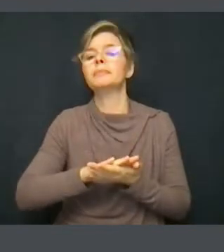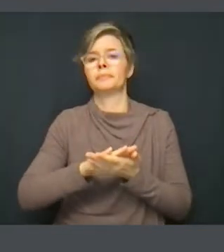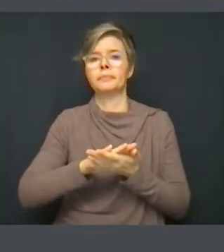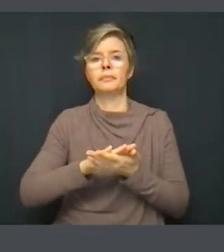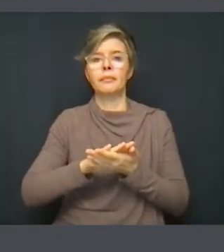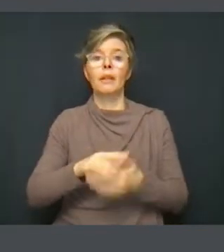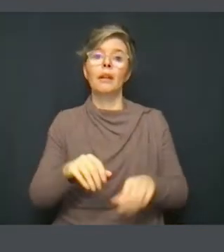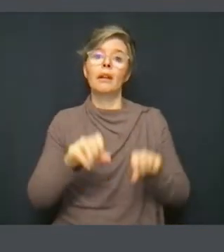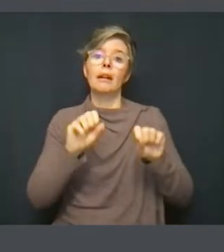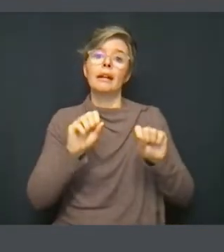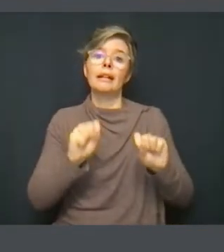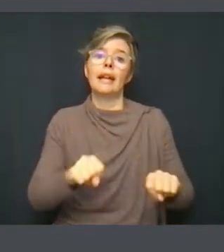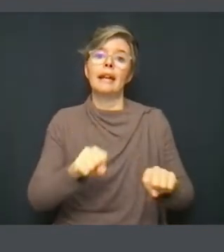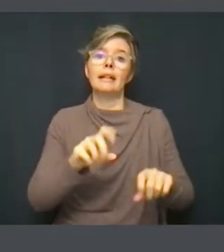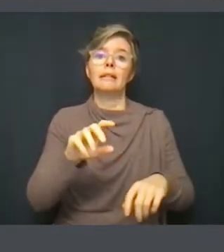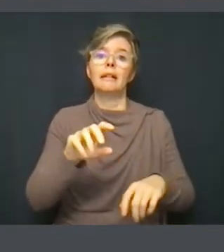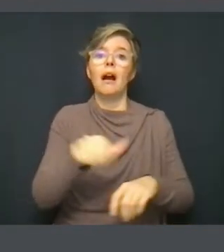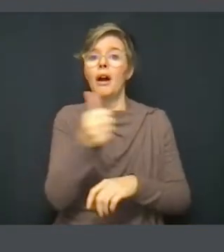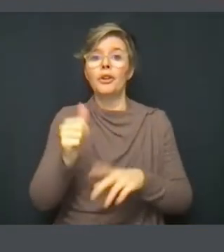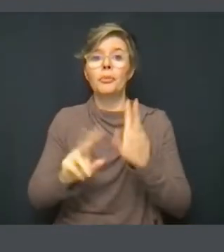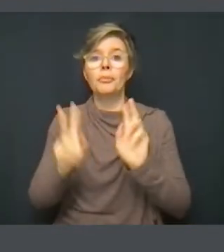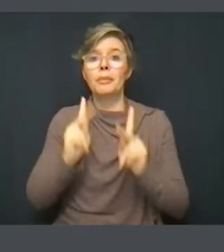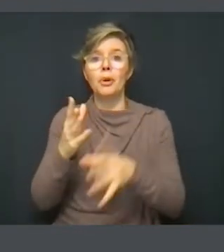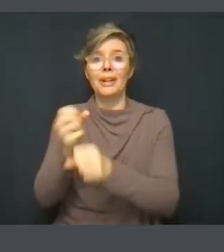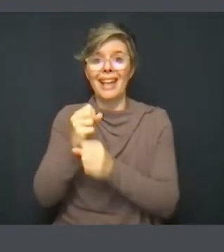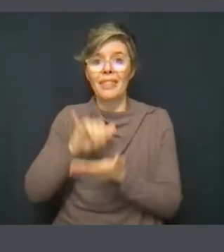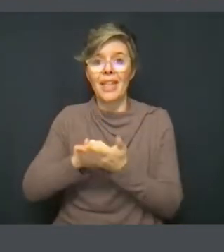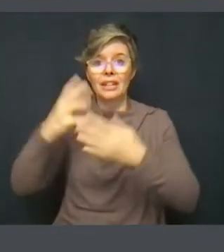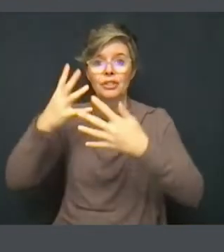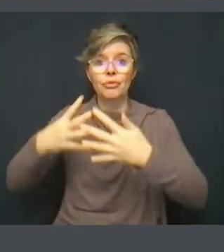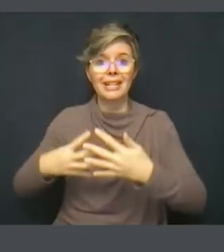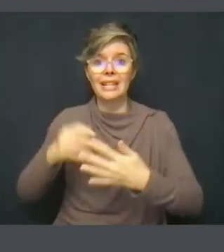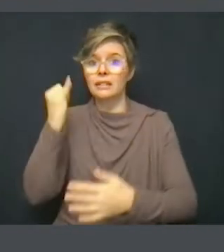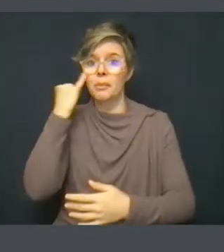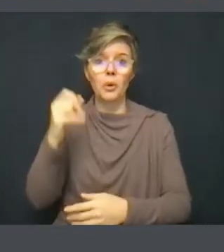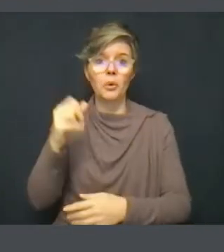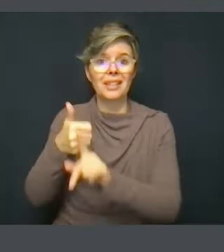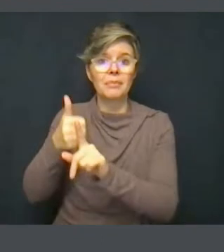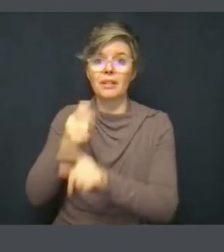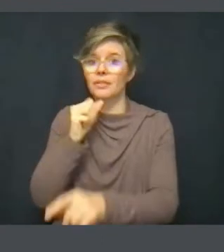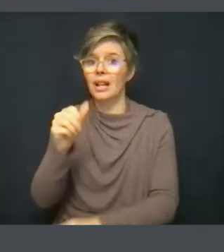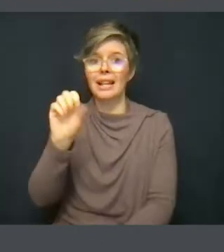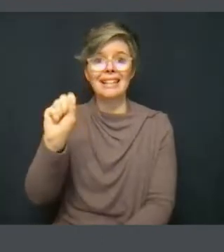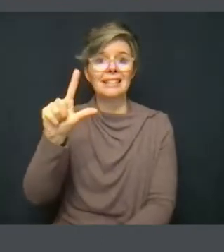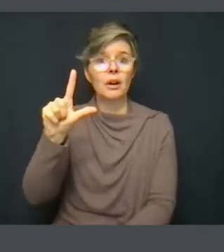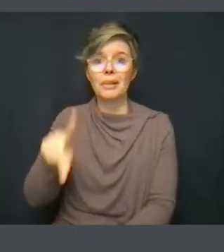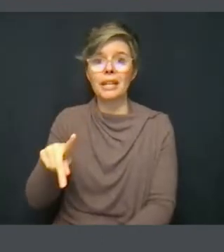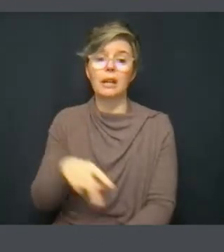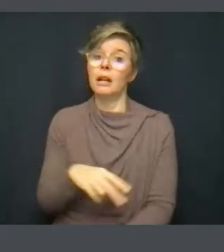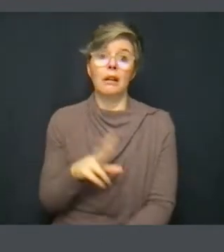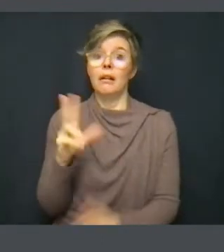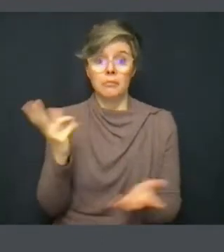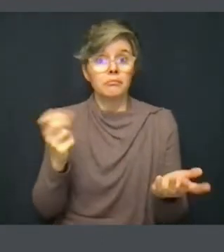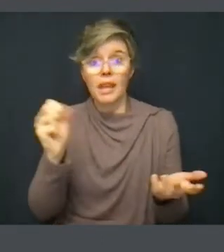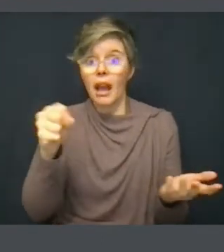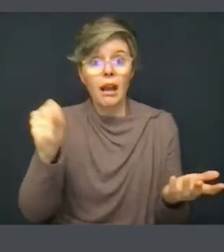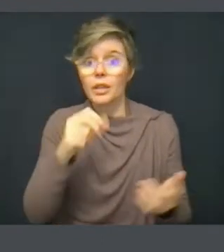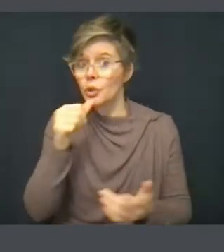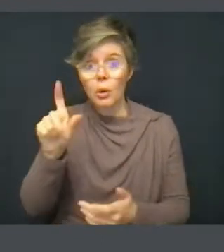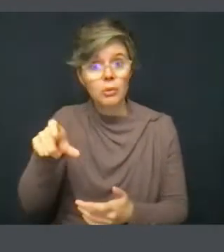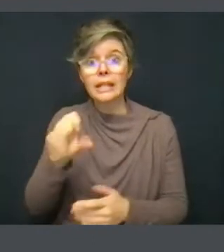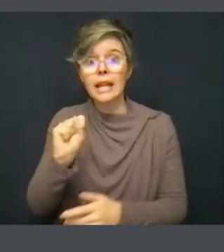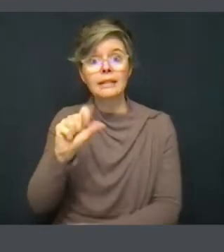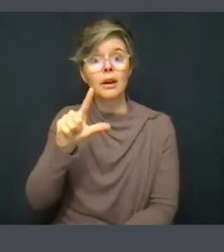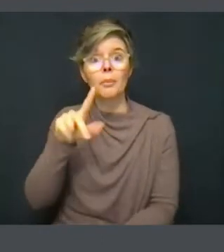this? We're not SOPs. Yes, definitely. That's one of the things that makes this tool really nice, that you don't have to be a clinician to administer this tool.